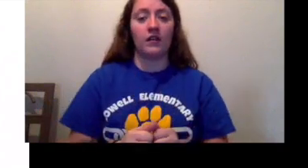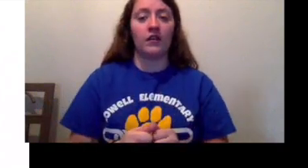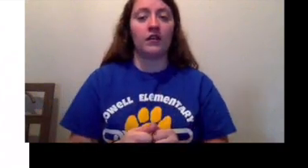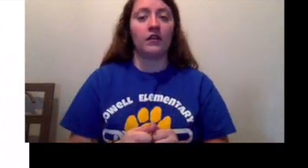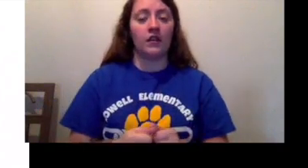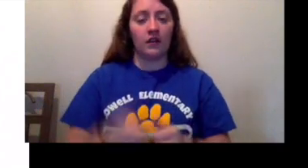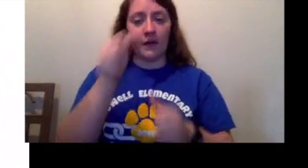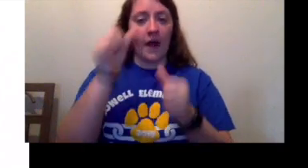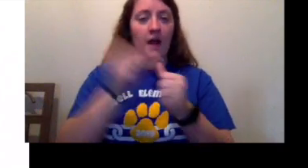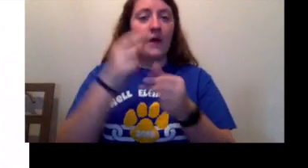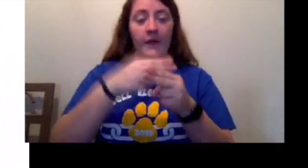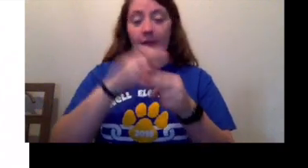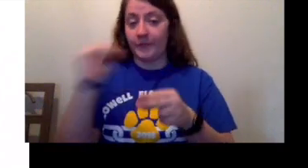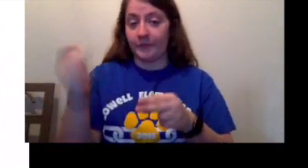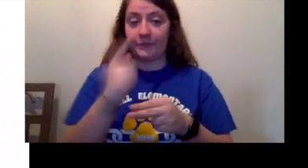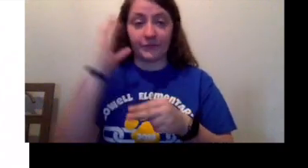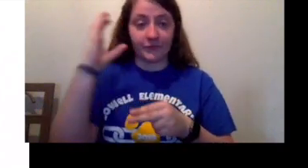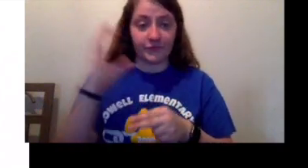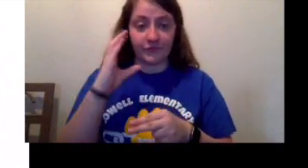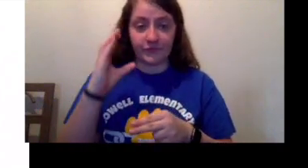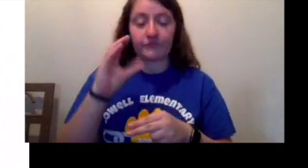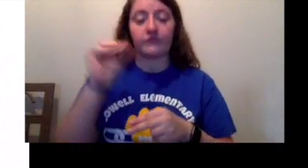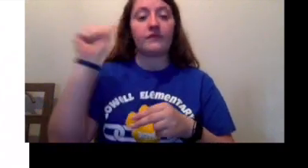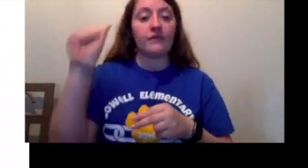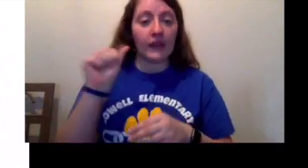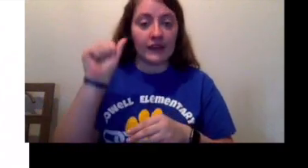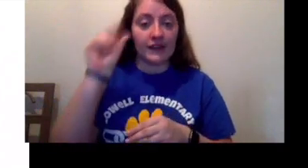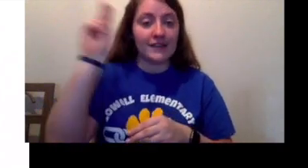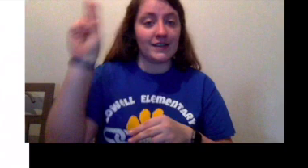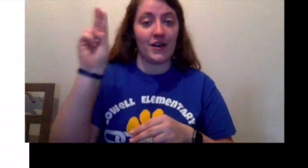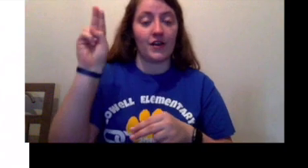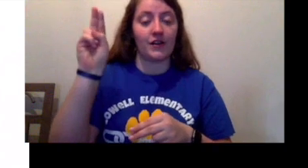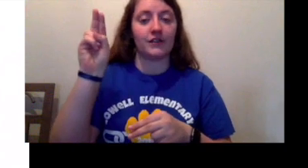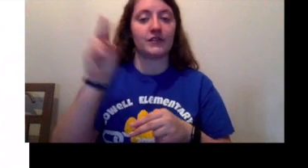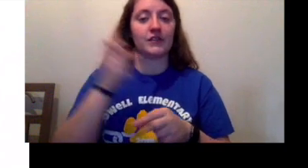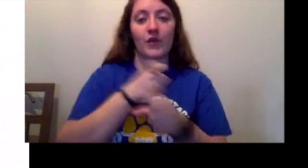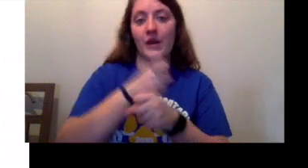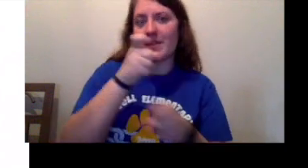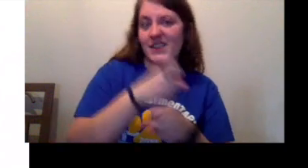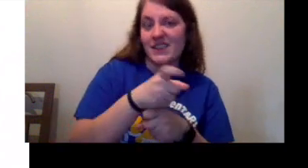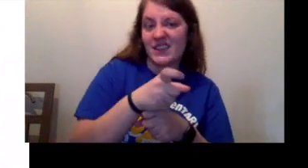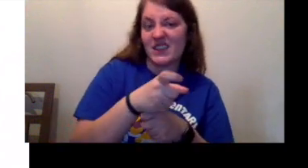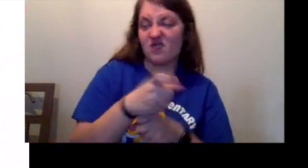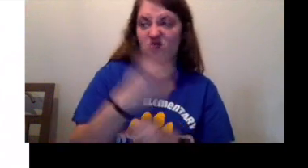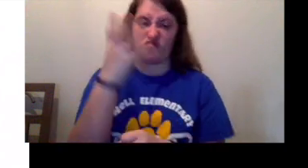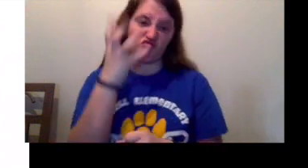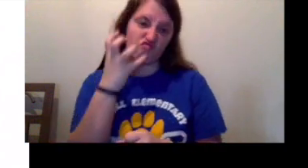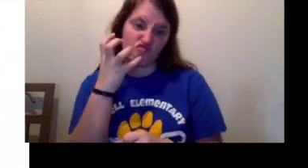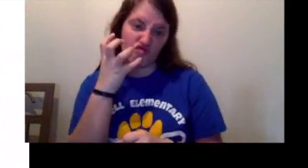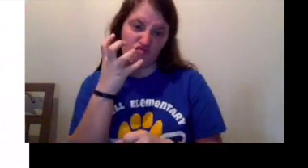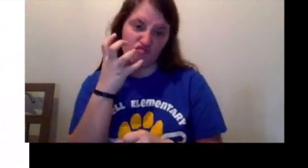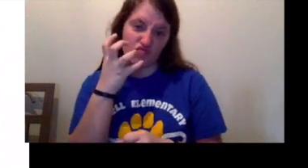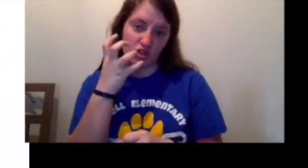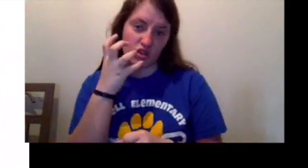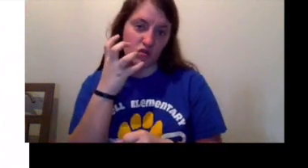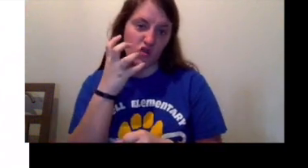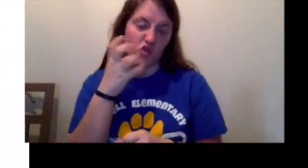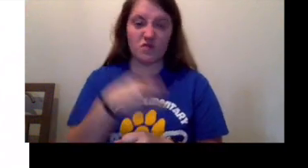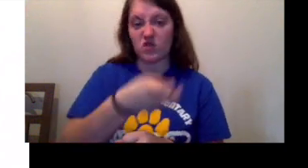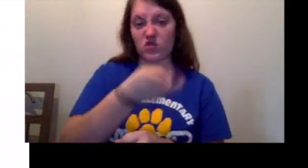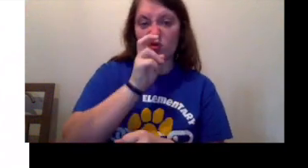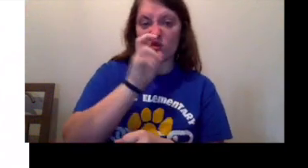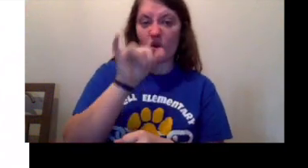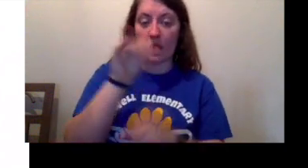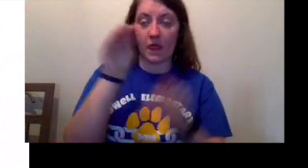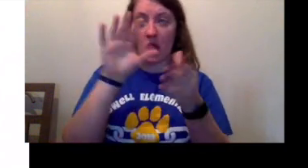of all the cousins, the great aunts and uncles, who had been a tease, who had been a grouch, who had been such a scold that her husband